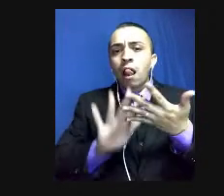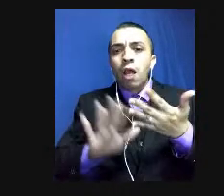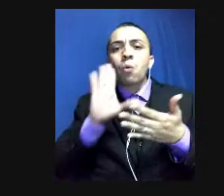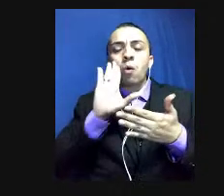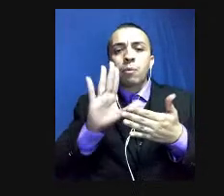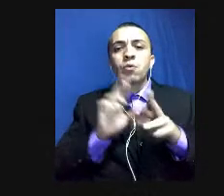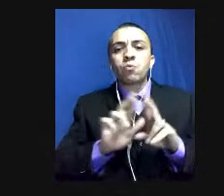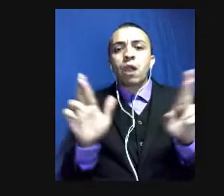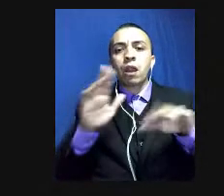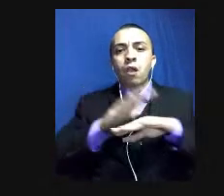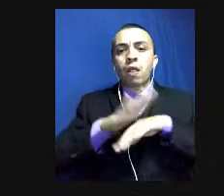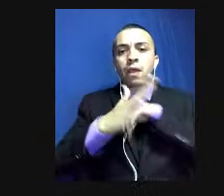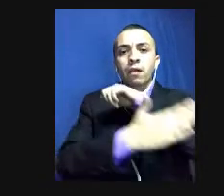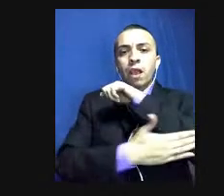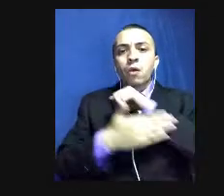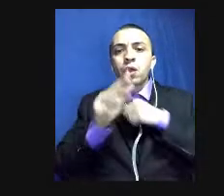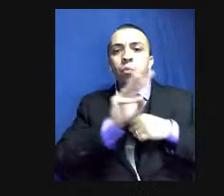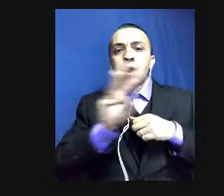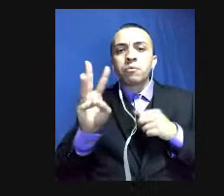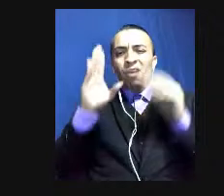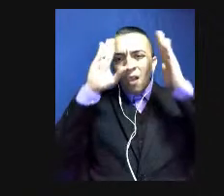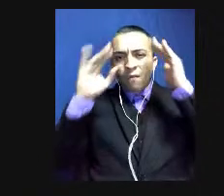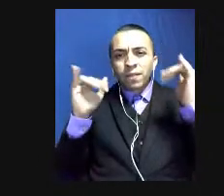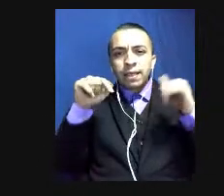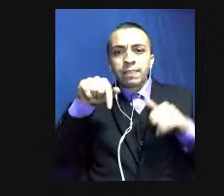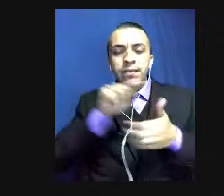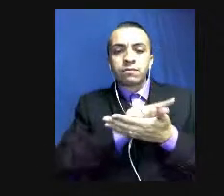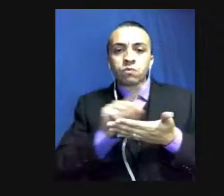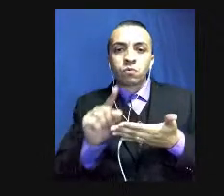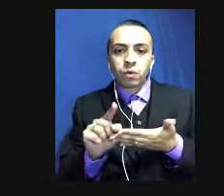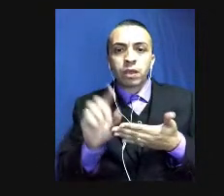county website hopefully this week. That can be found at